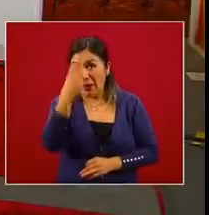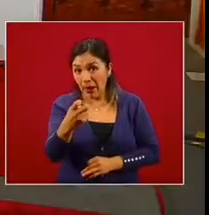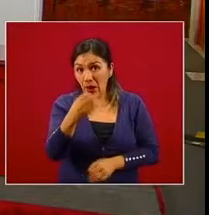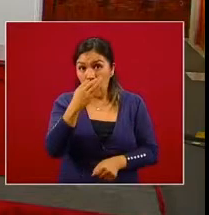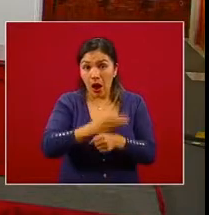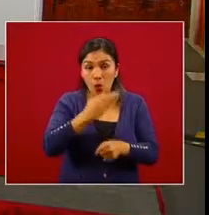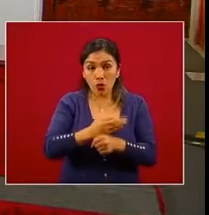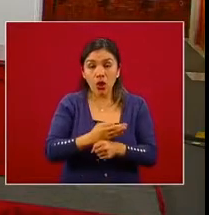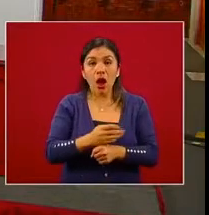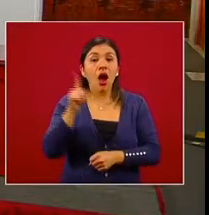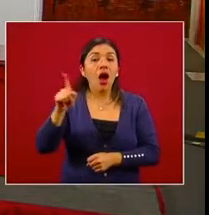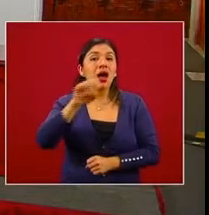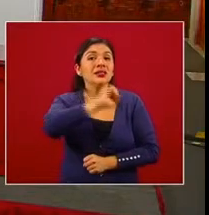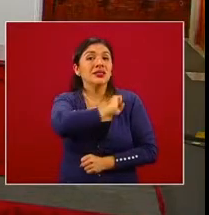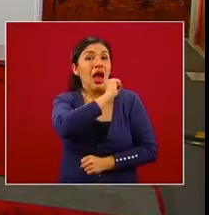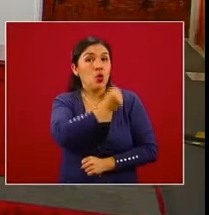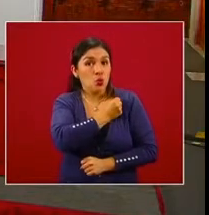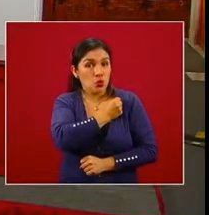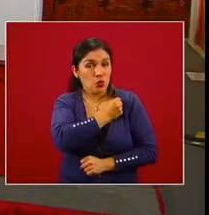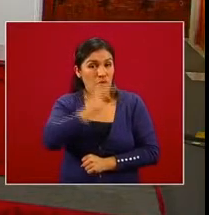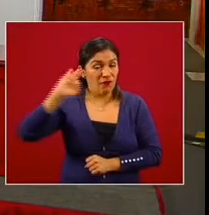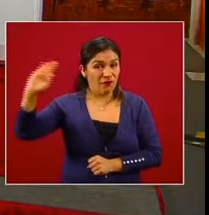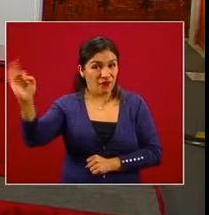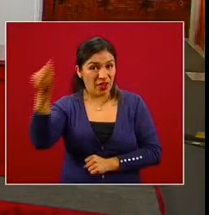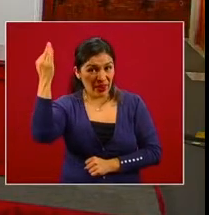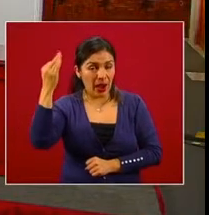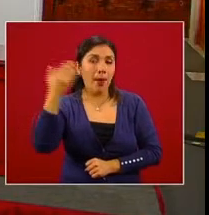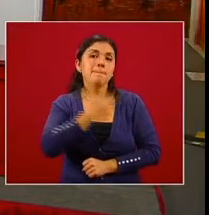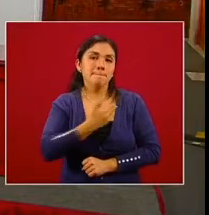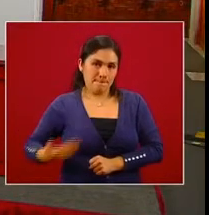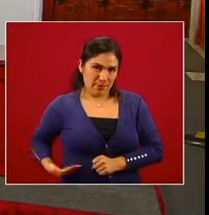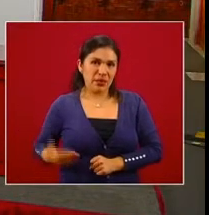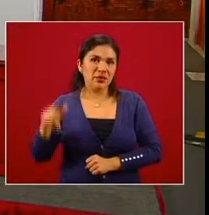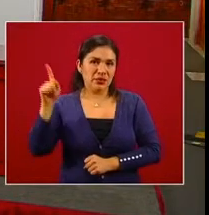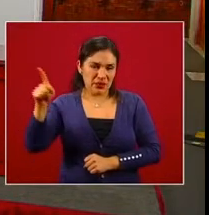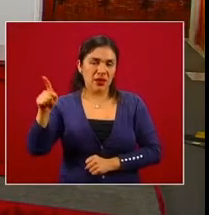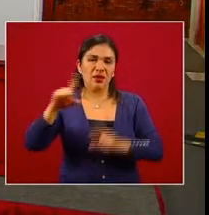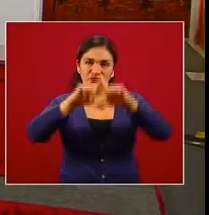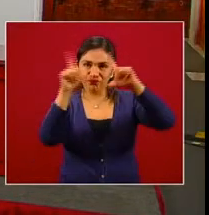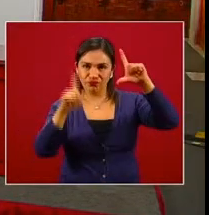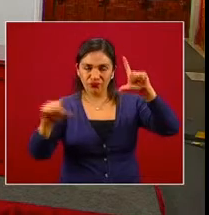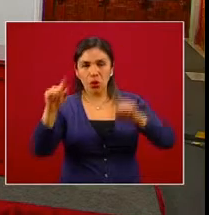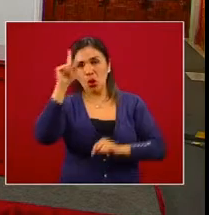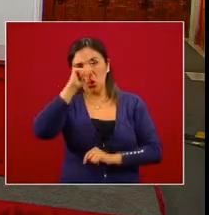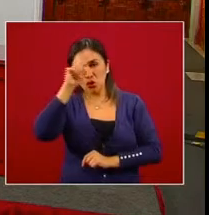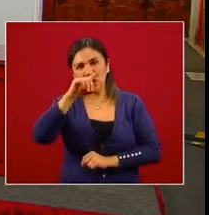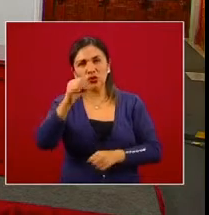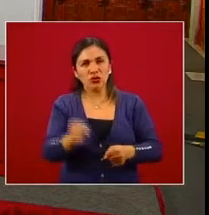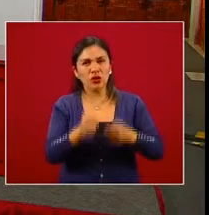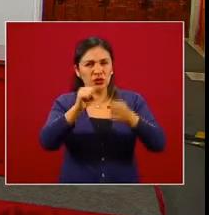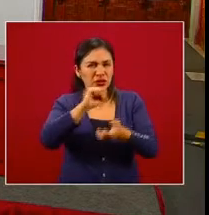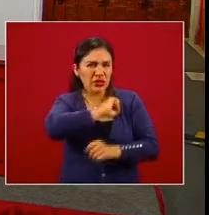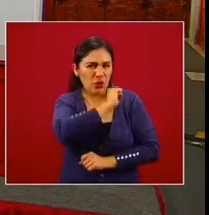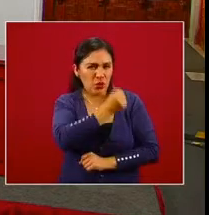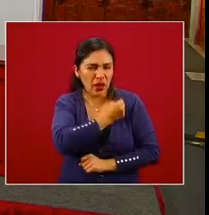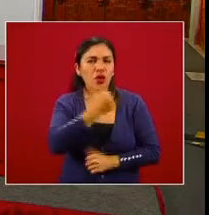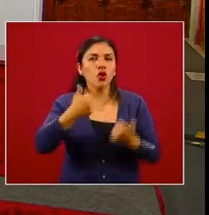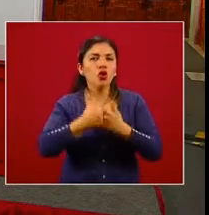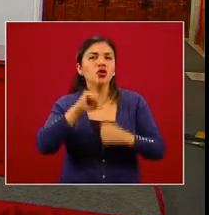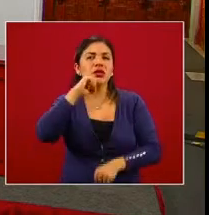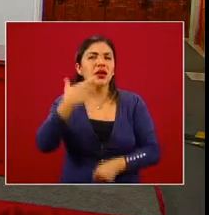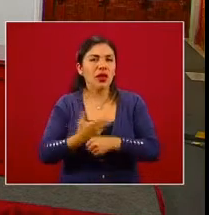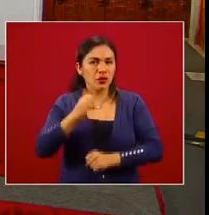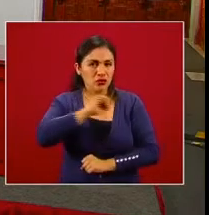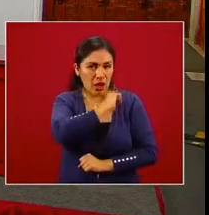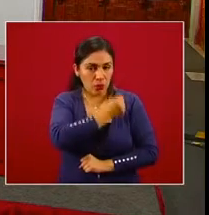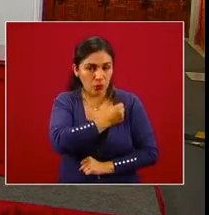goal. And these two sides are the federal health authorities, for example, the Council for General Health